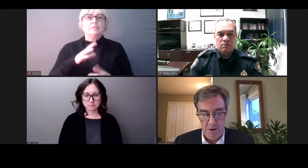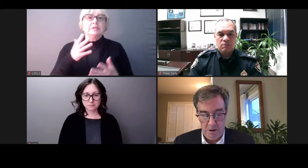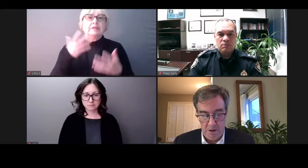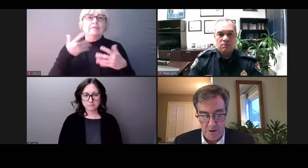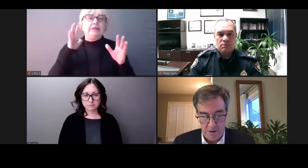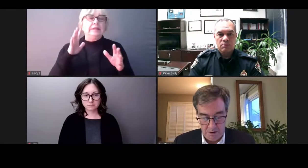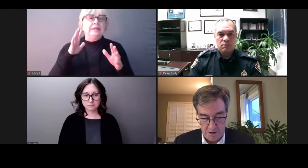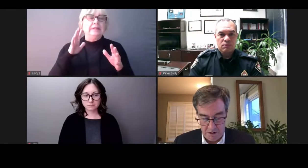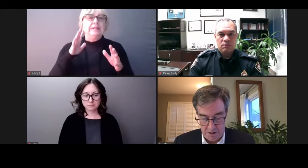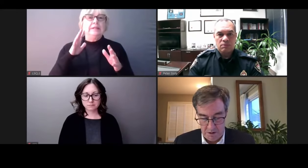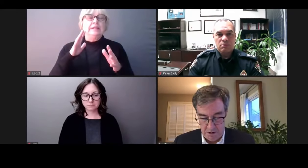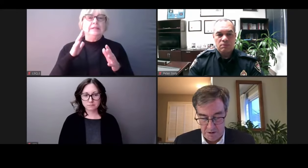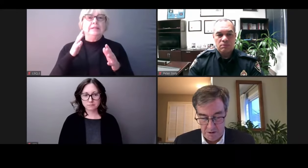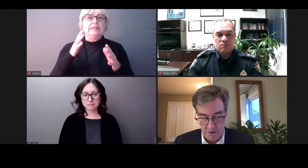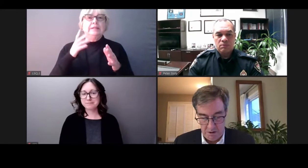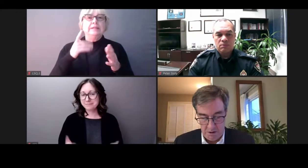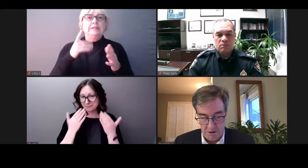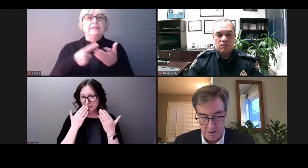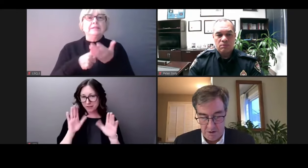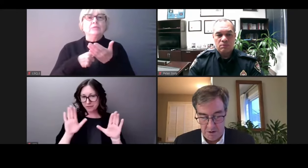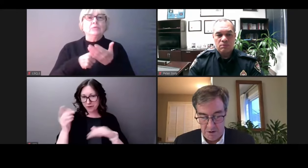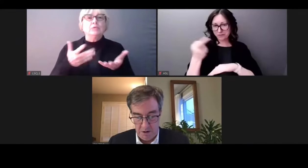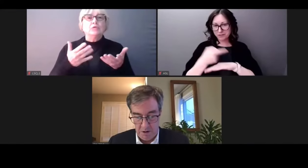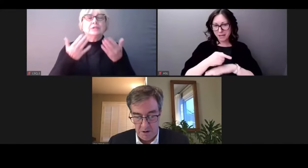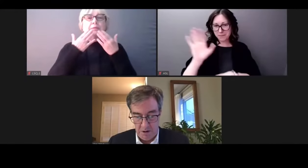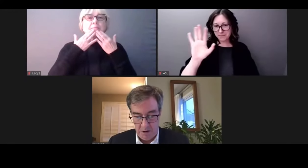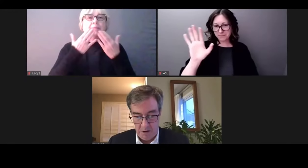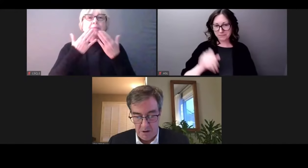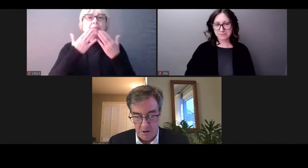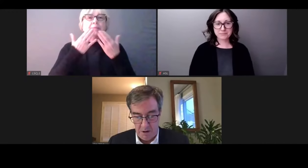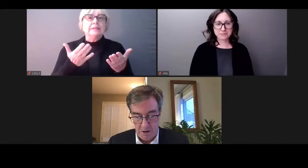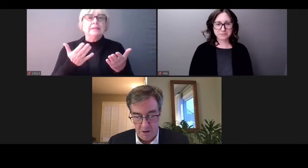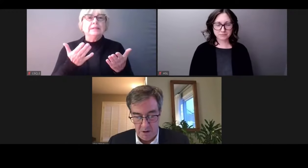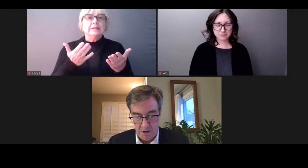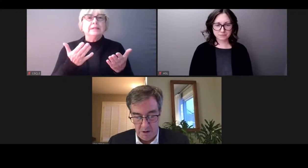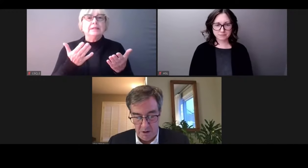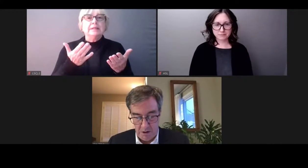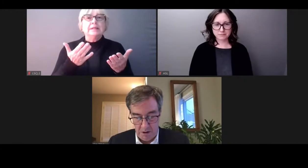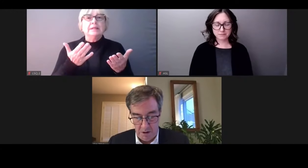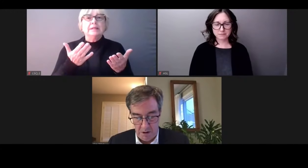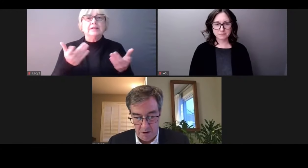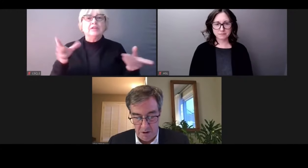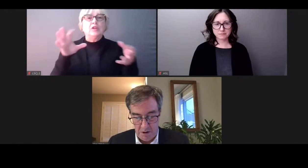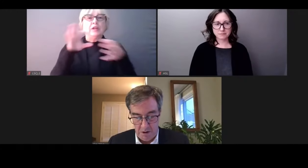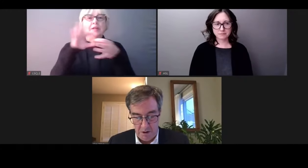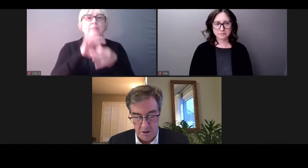Thank you very much for having joined us. Merci de vous être joints à nous.